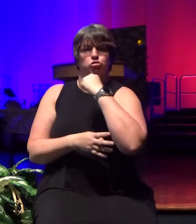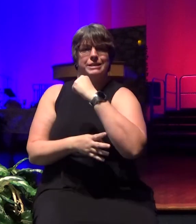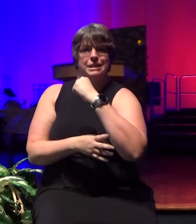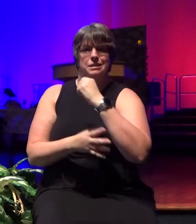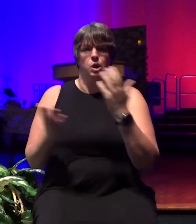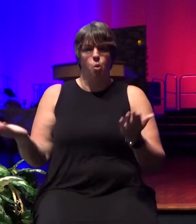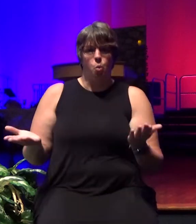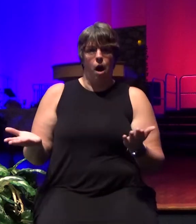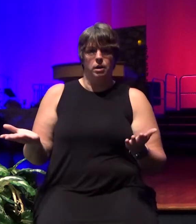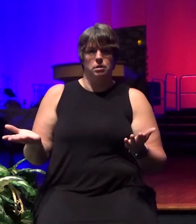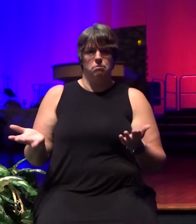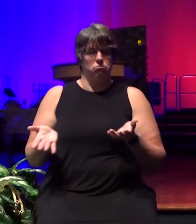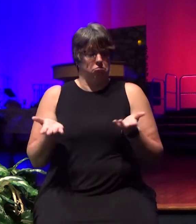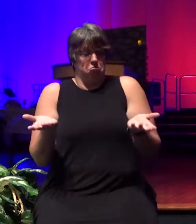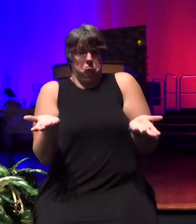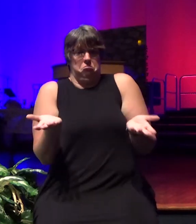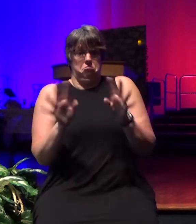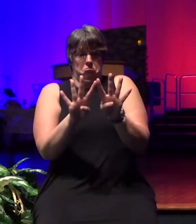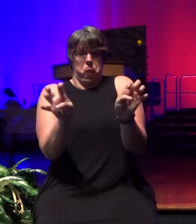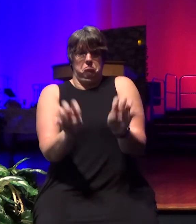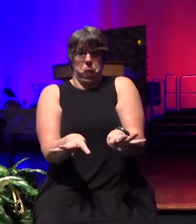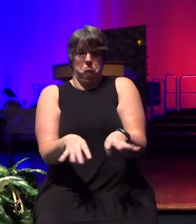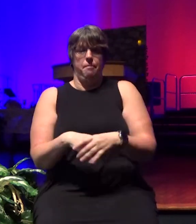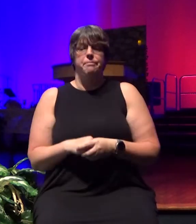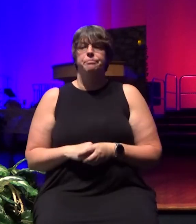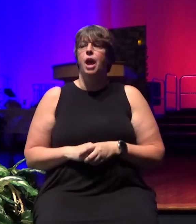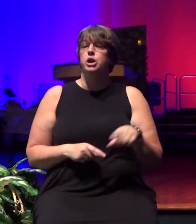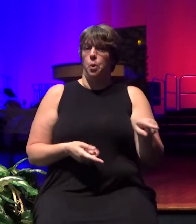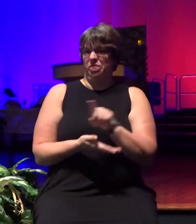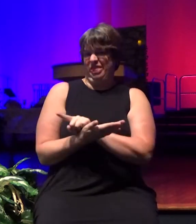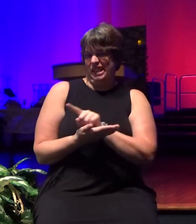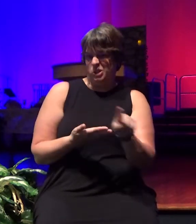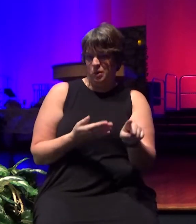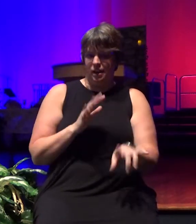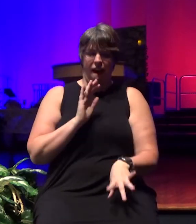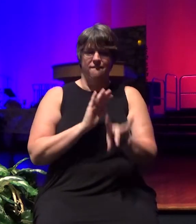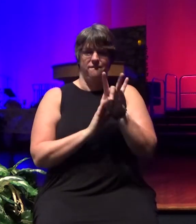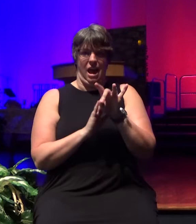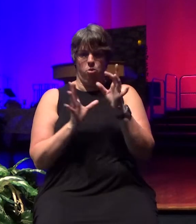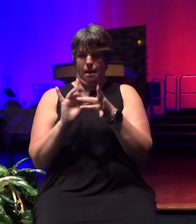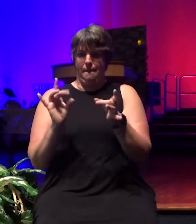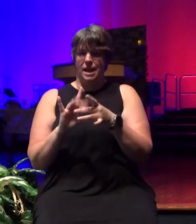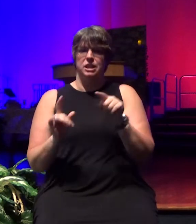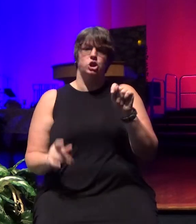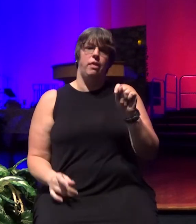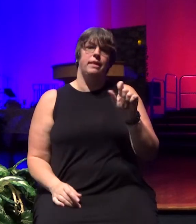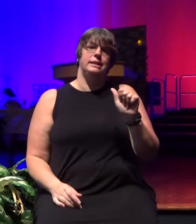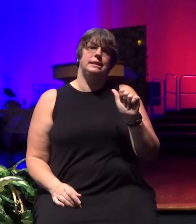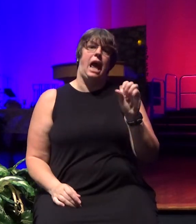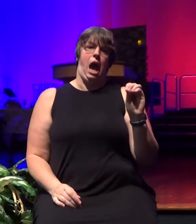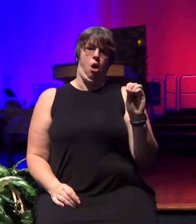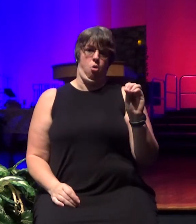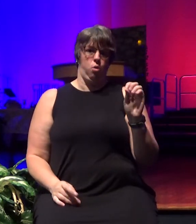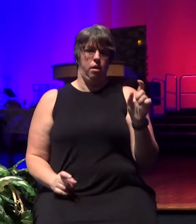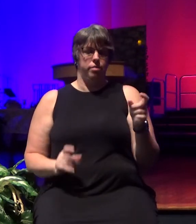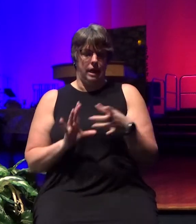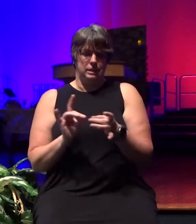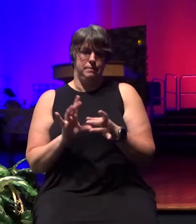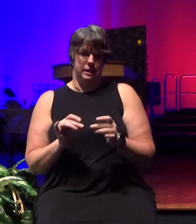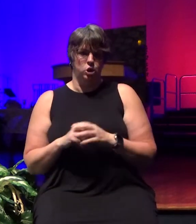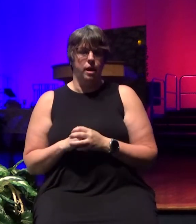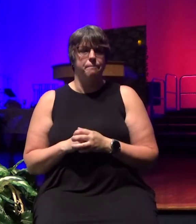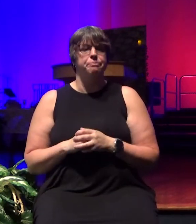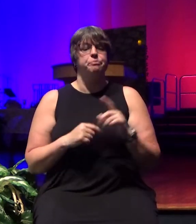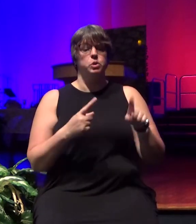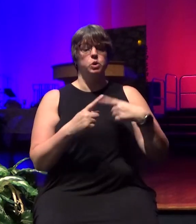changes? This week I found a passage in the Tao that speaks to this. When I let go of what I am, I become what I